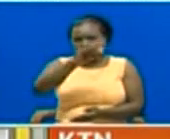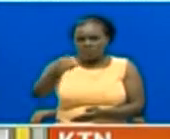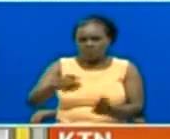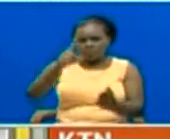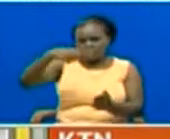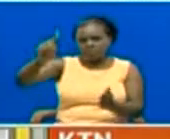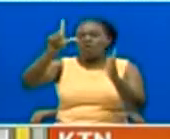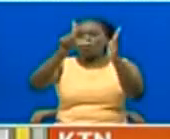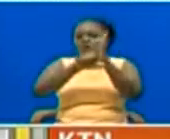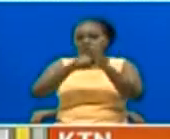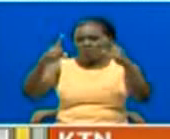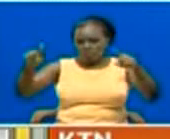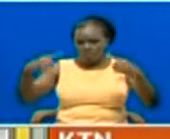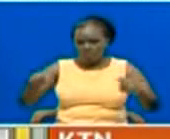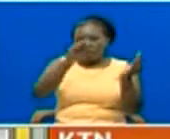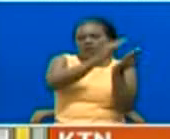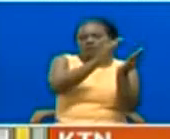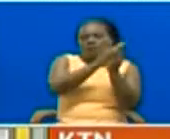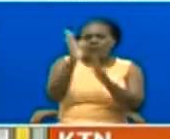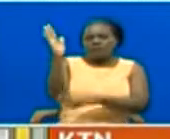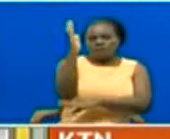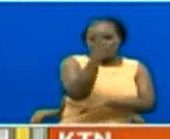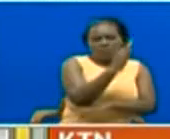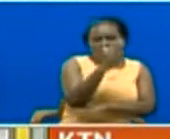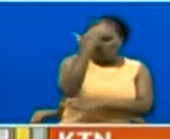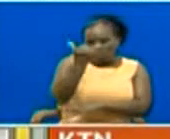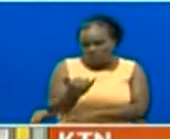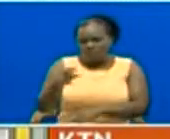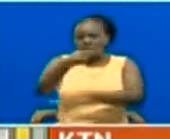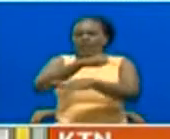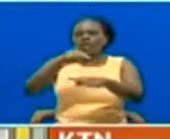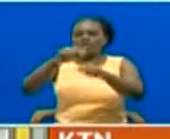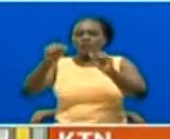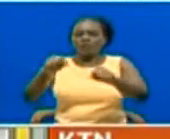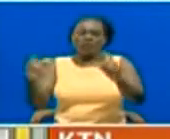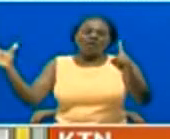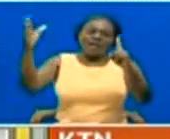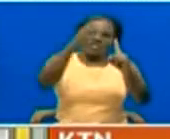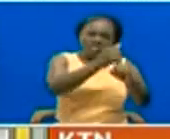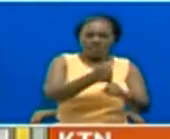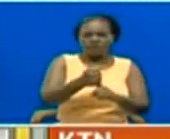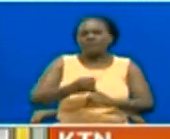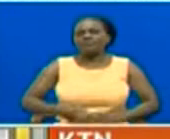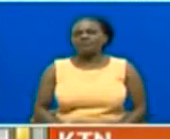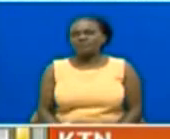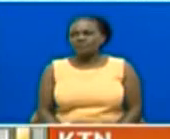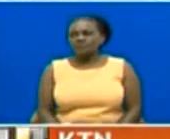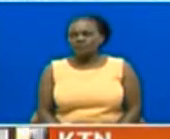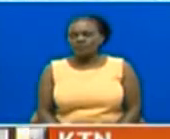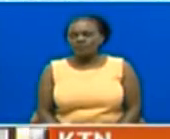sheria zitakazofanikisha utunzaji na ukuzaji misitu ndiposa taifa lifikie lengo lake.